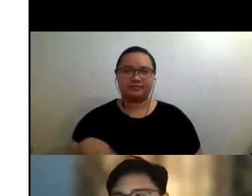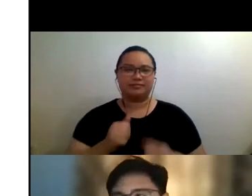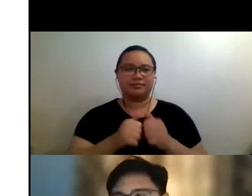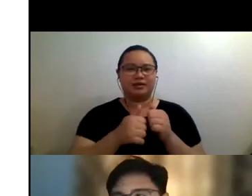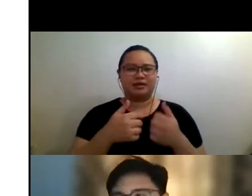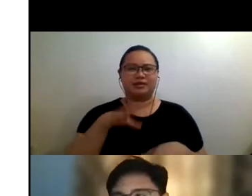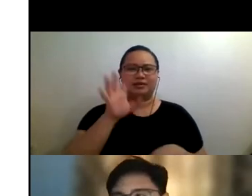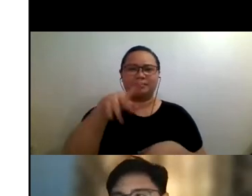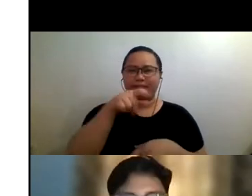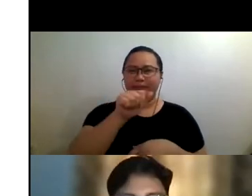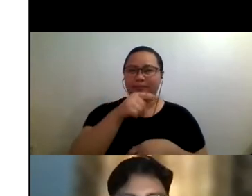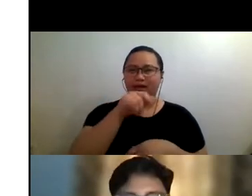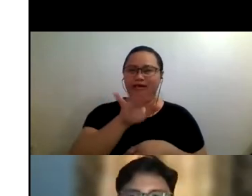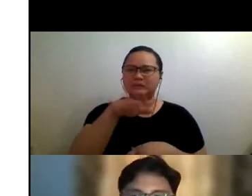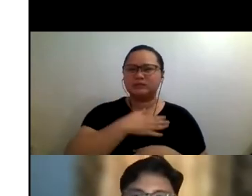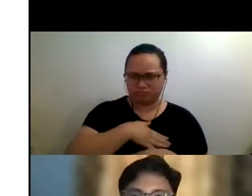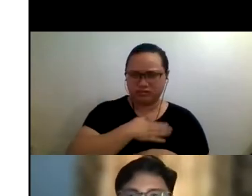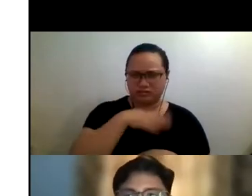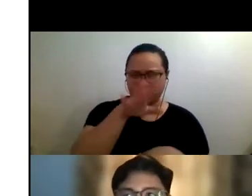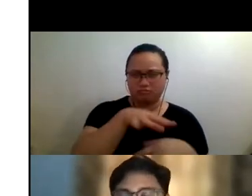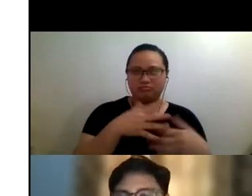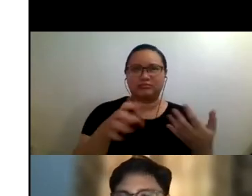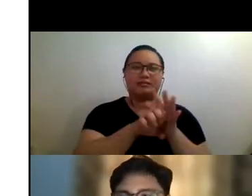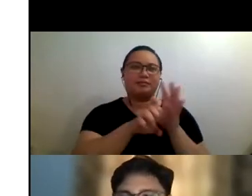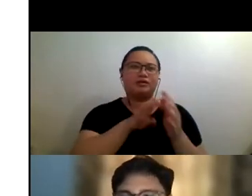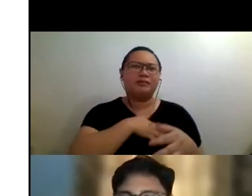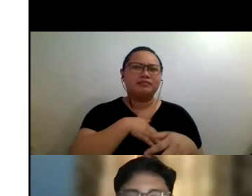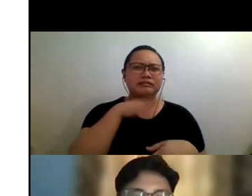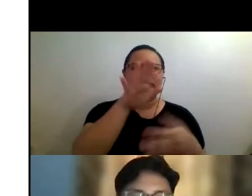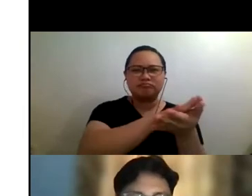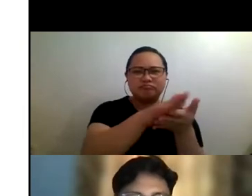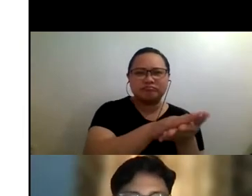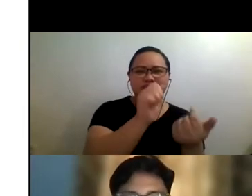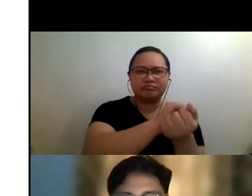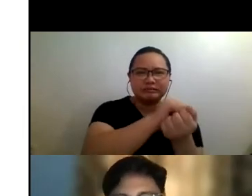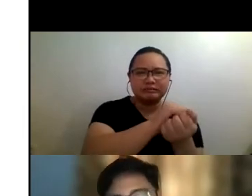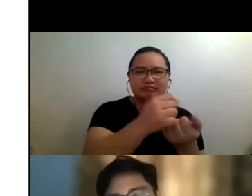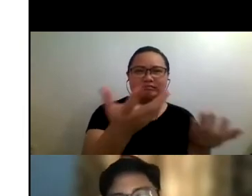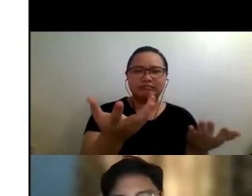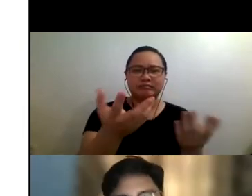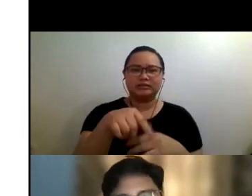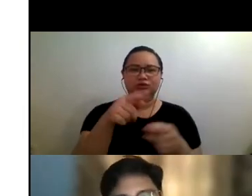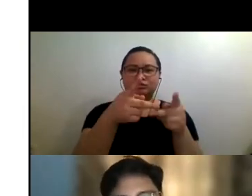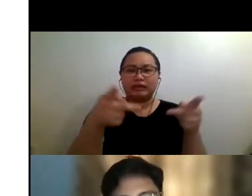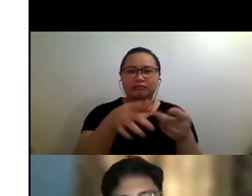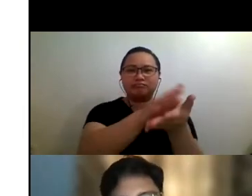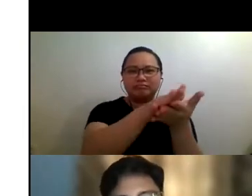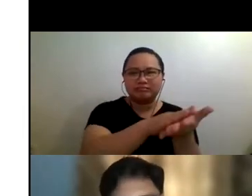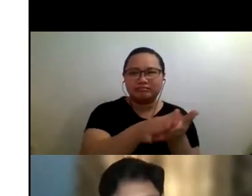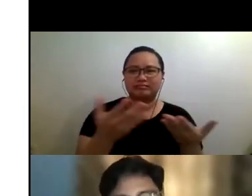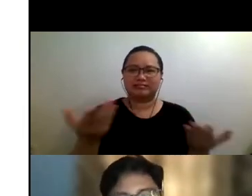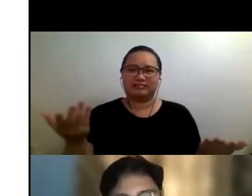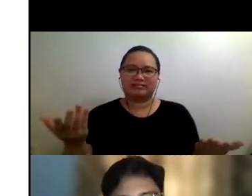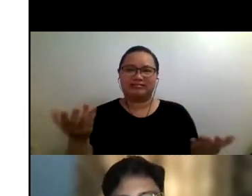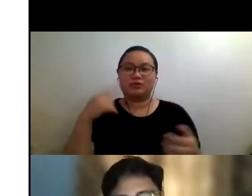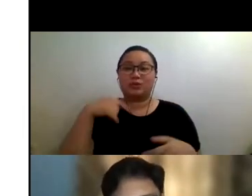nga yung pinggan, pakihugas nga itong pinggan, pakilagyan nga ng dishwashing liquid yung panghugas ng pinggan. So puro panghugas ng pinggan kasi yun ang ginagawa